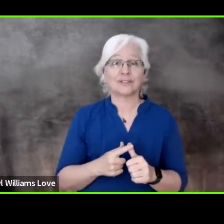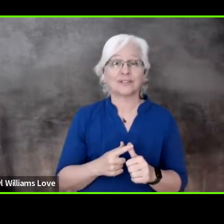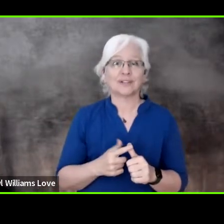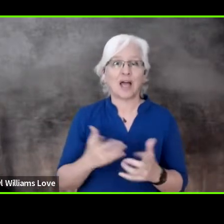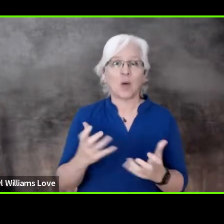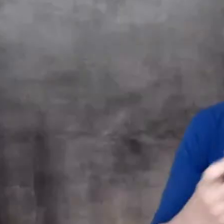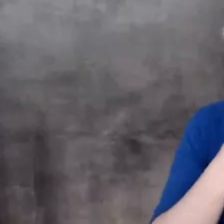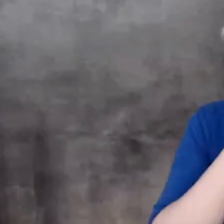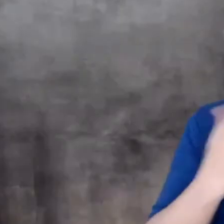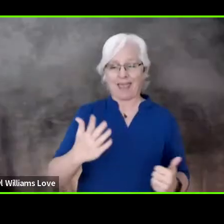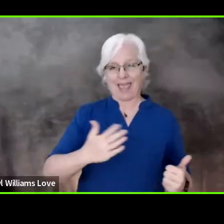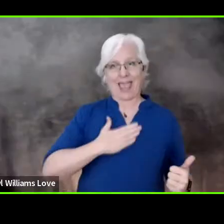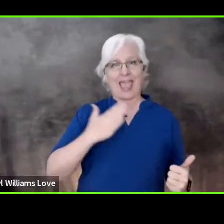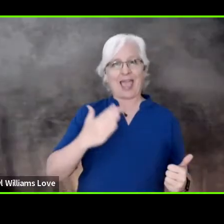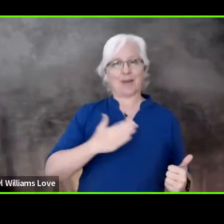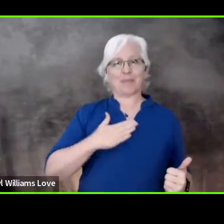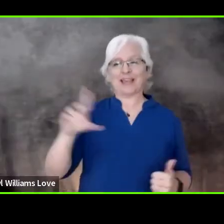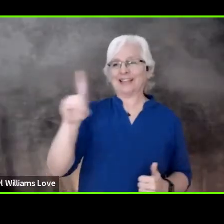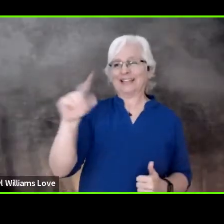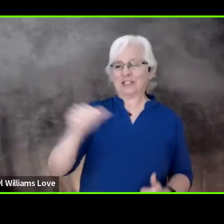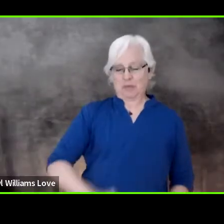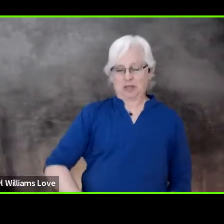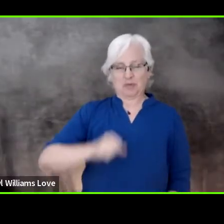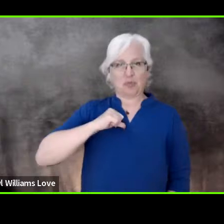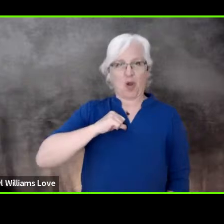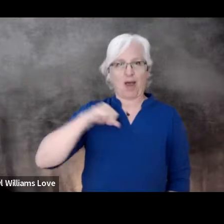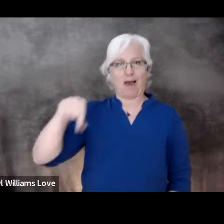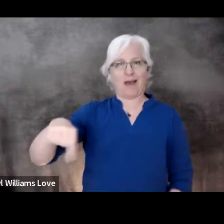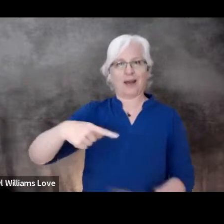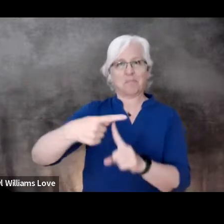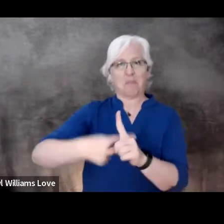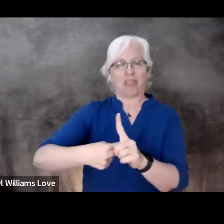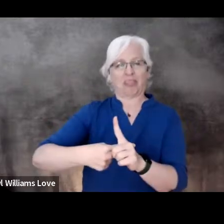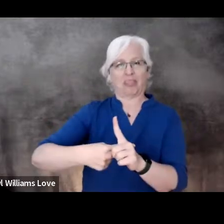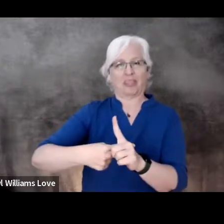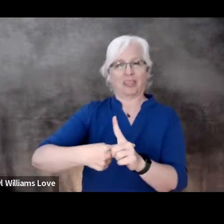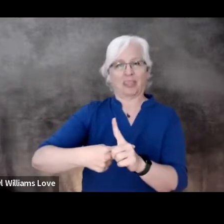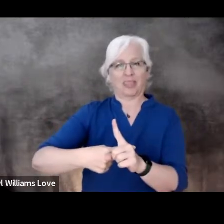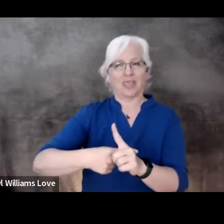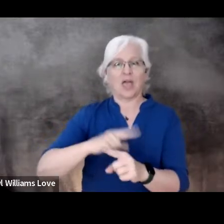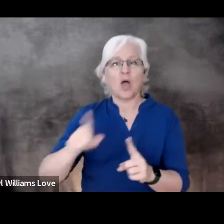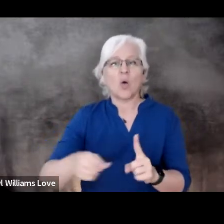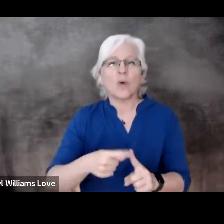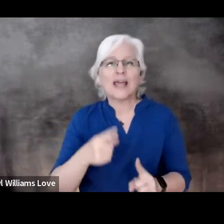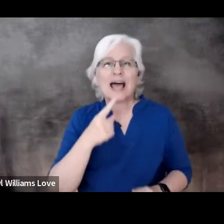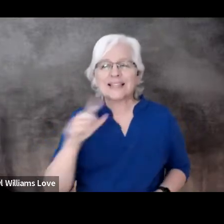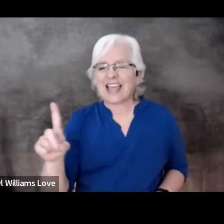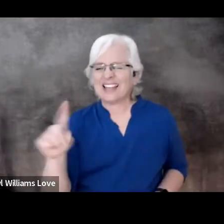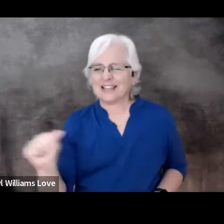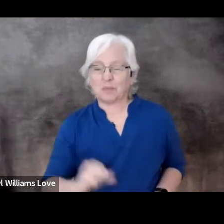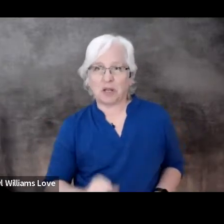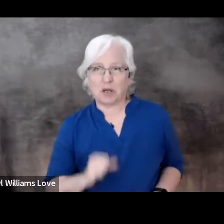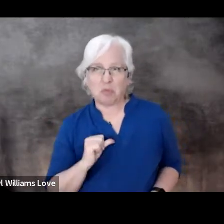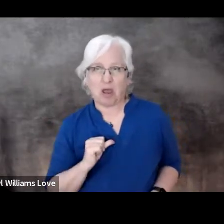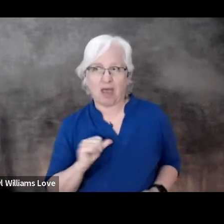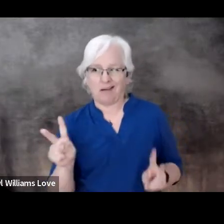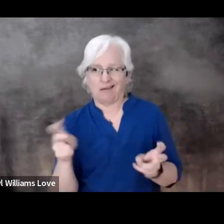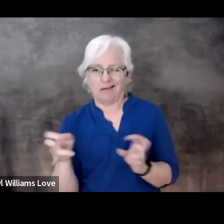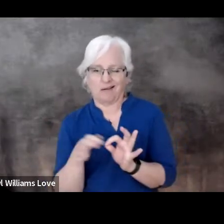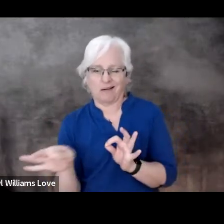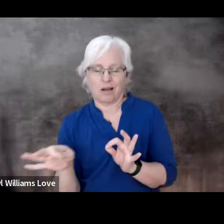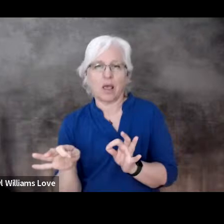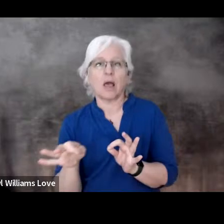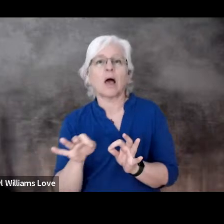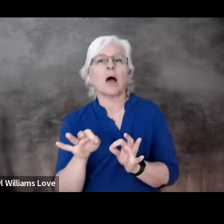Happy Disability Pride Month. And whenever I mention Disability Pride, I have to note that having